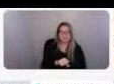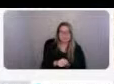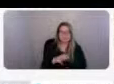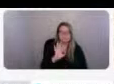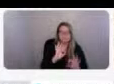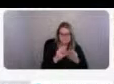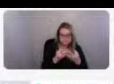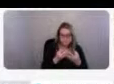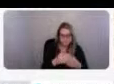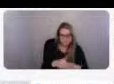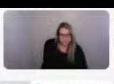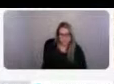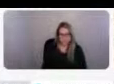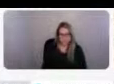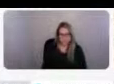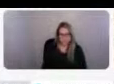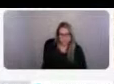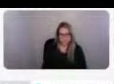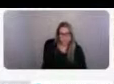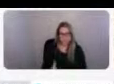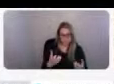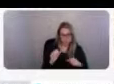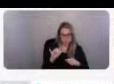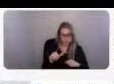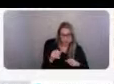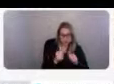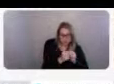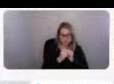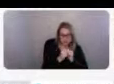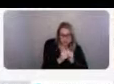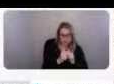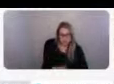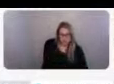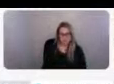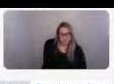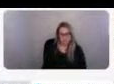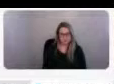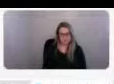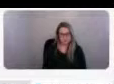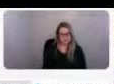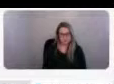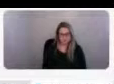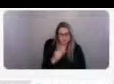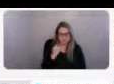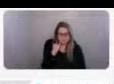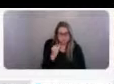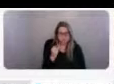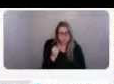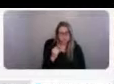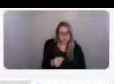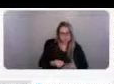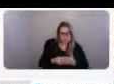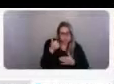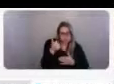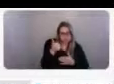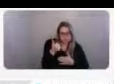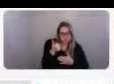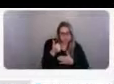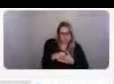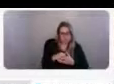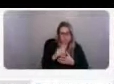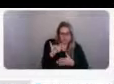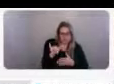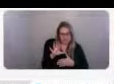and we would like to stay together so if you would remove that finger from uh